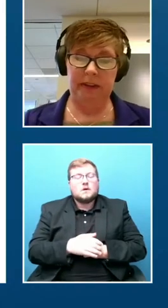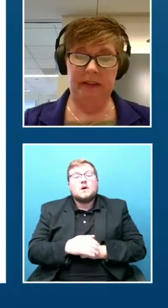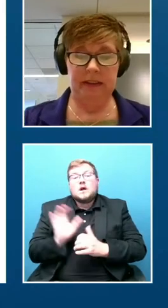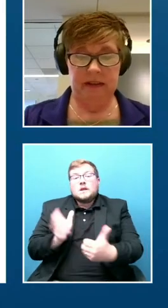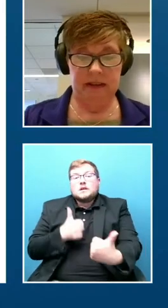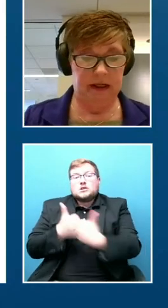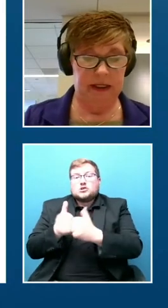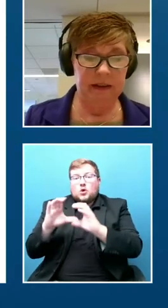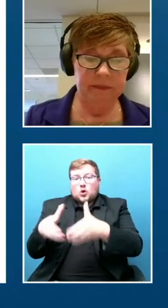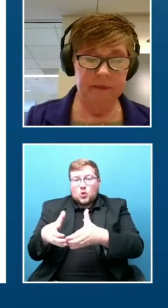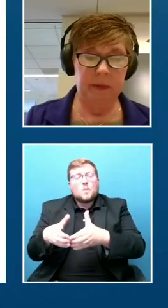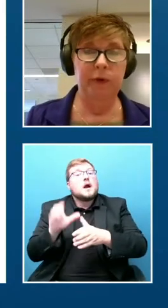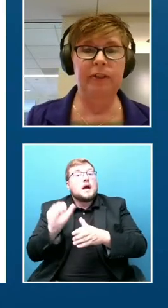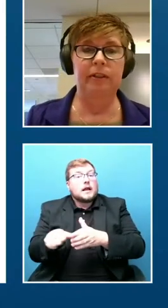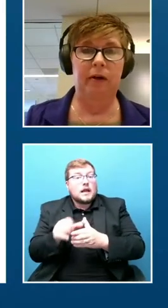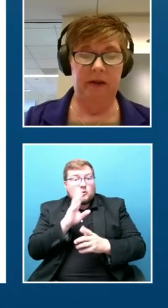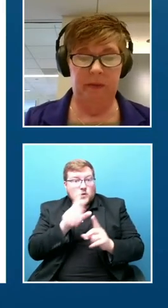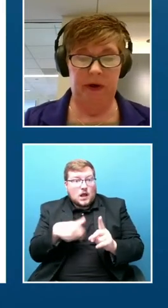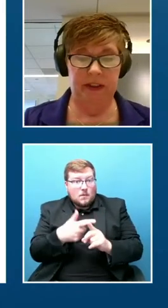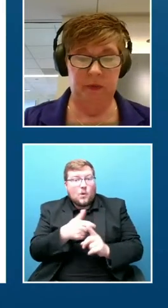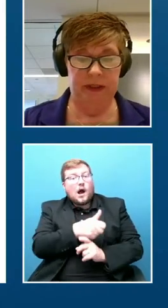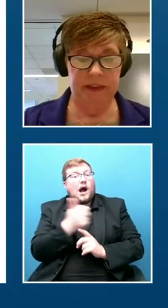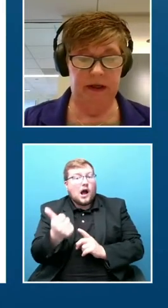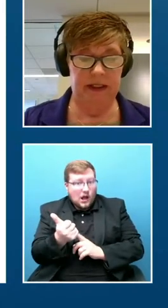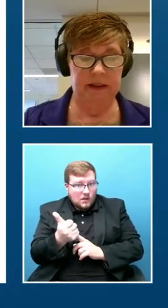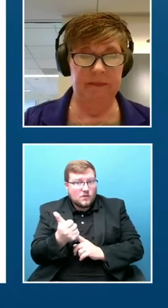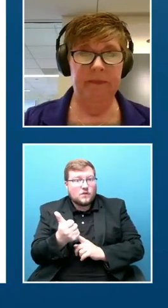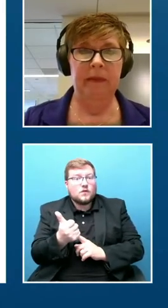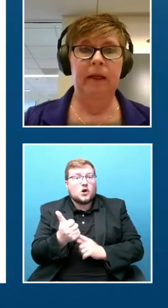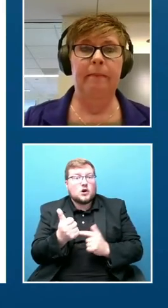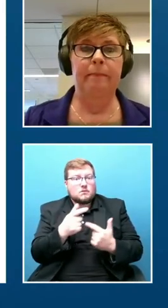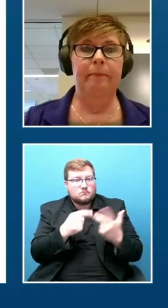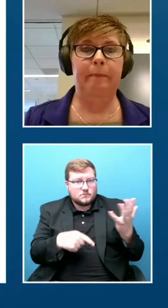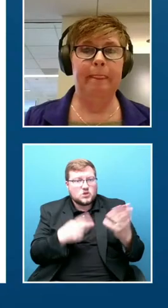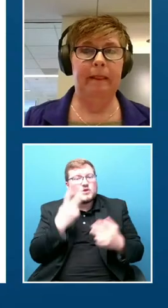other notices, slide, posted on the party's website.